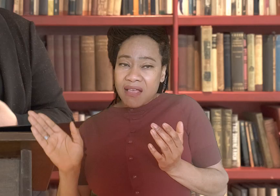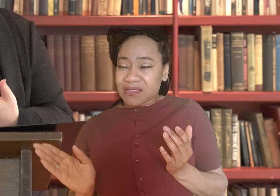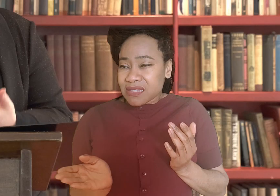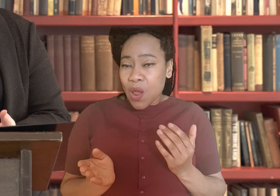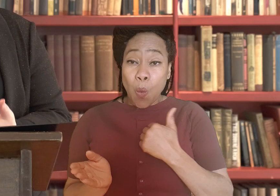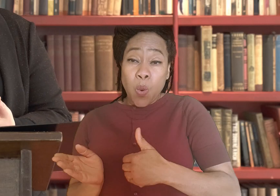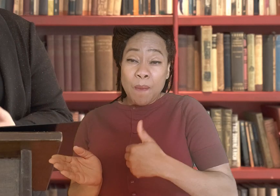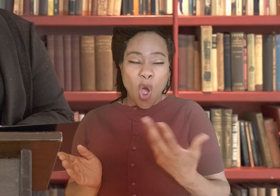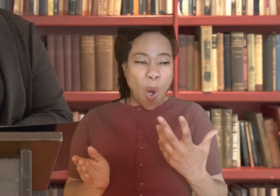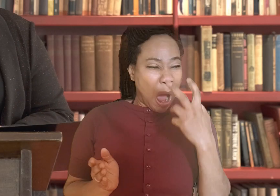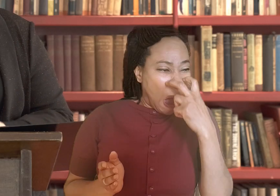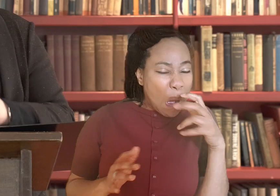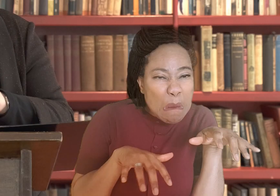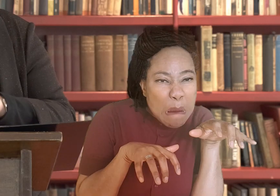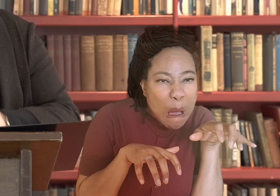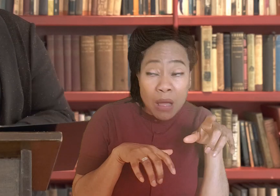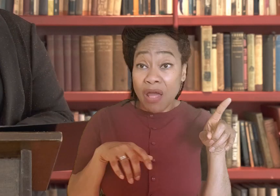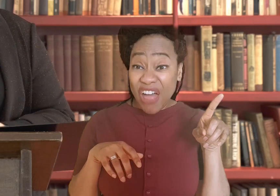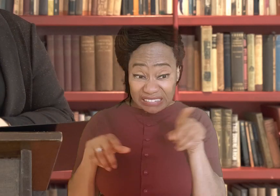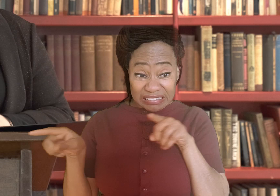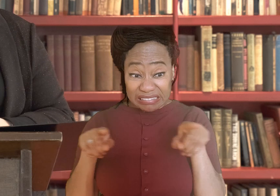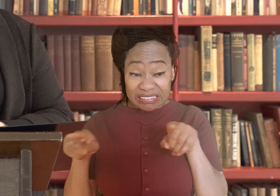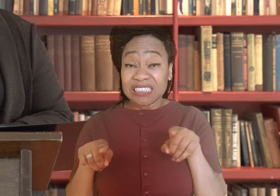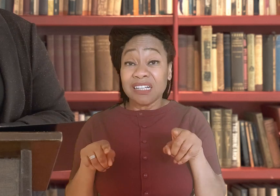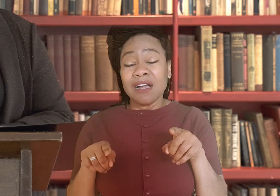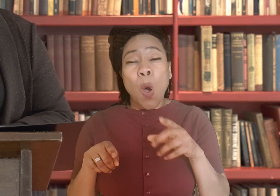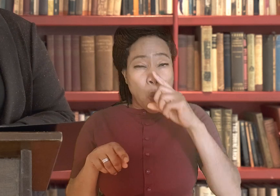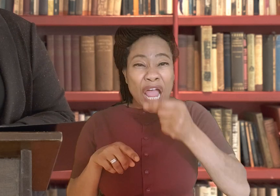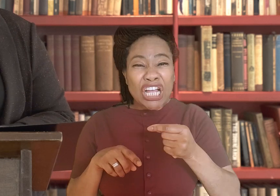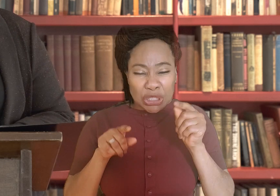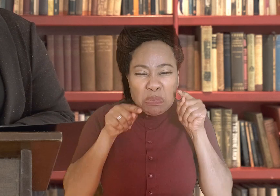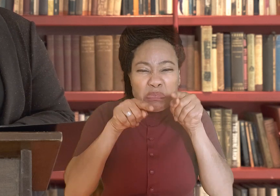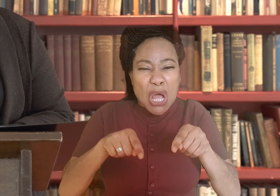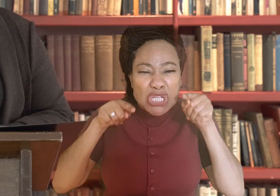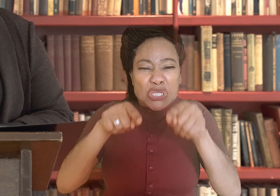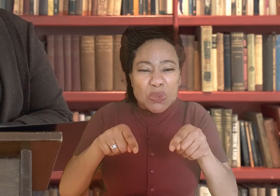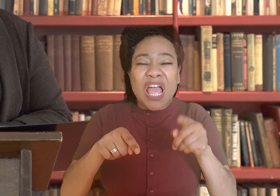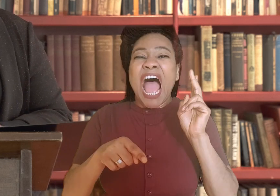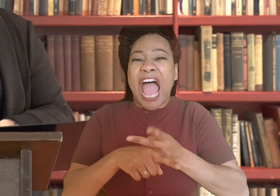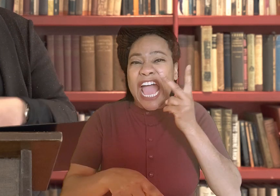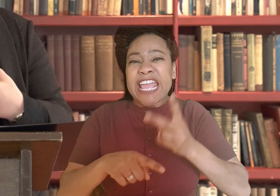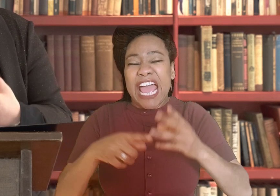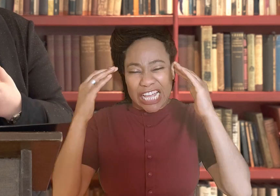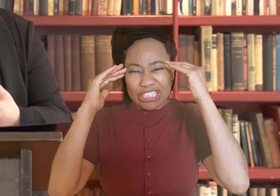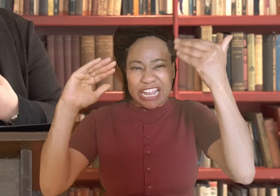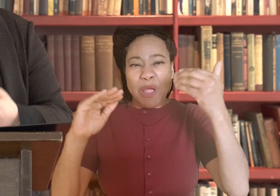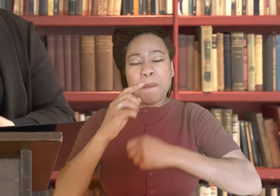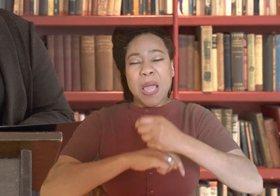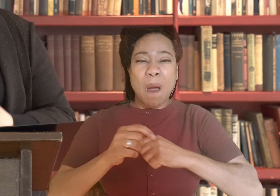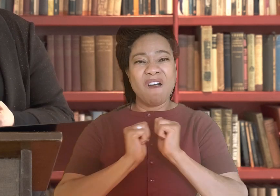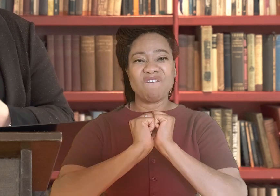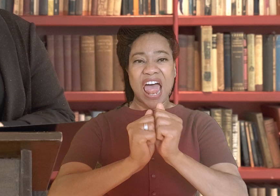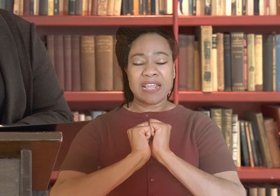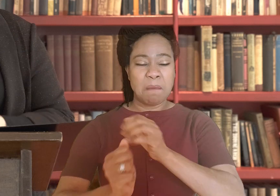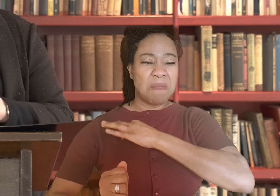crone. It's the persecution of witches that led to hysteria once again becoming a viable medical diagnosis. The first British